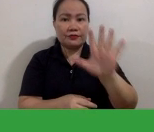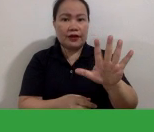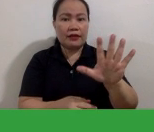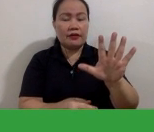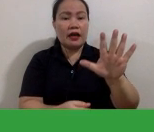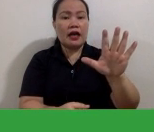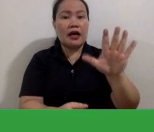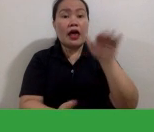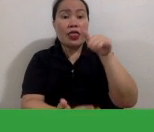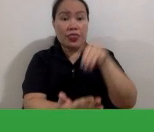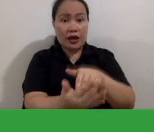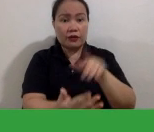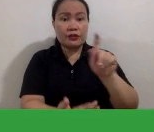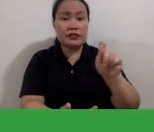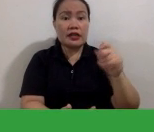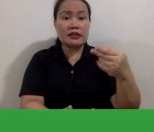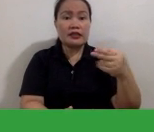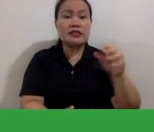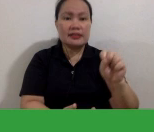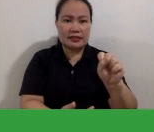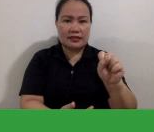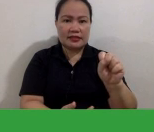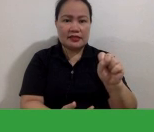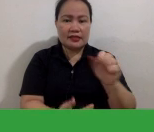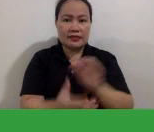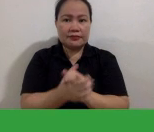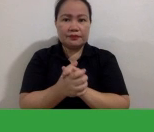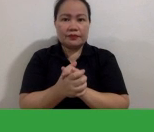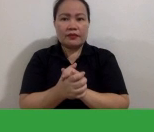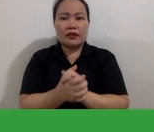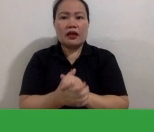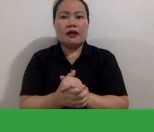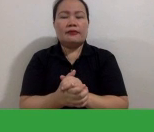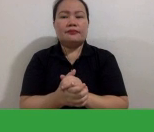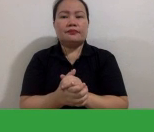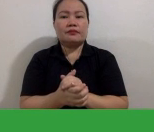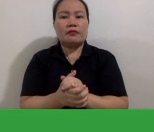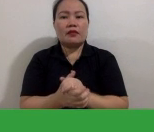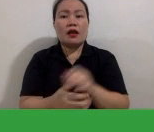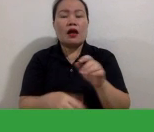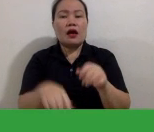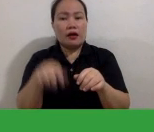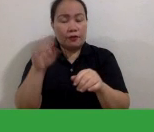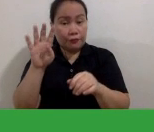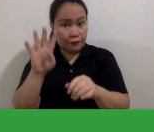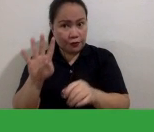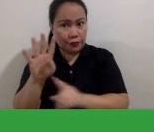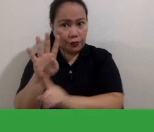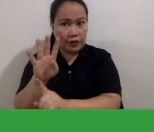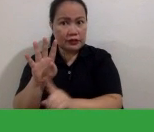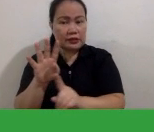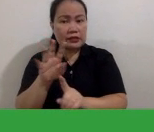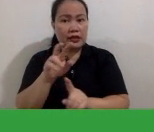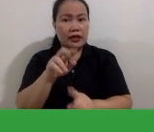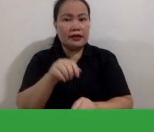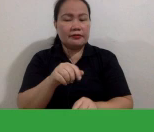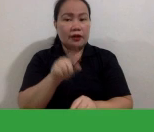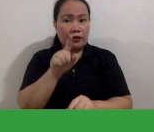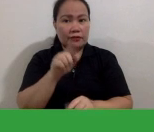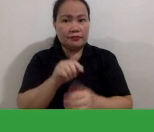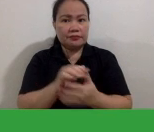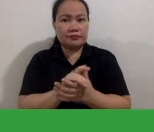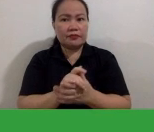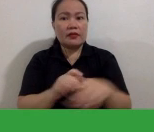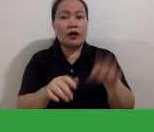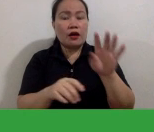175 thousandths. Okay? Bakit thousands? Kasi ones, tens, hundreds,